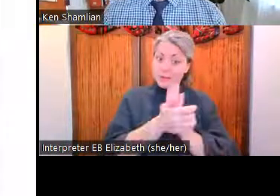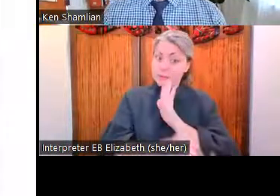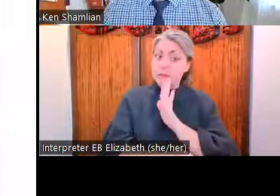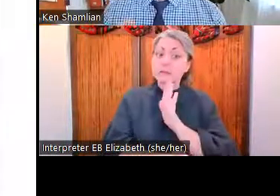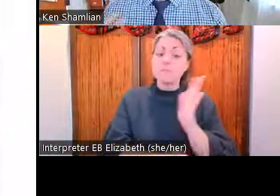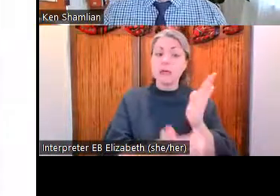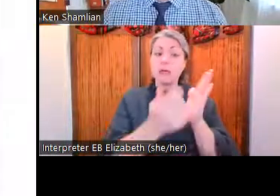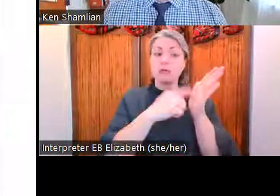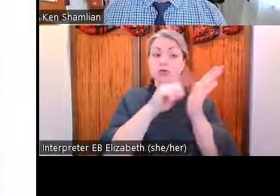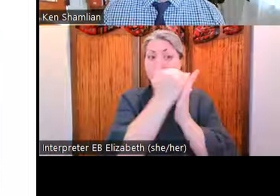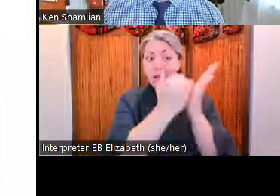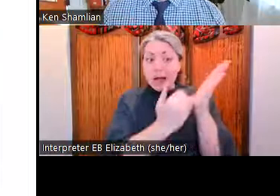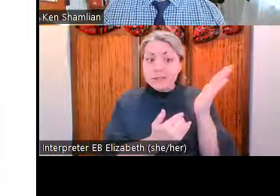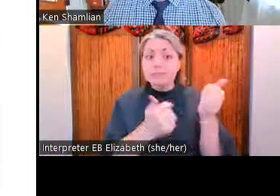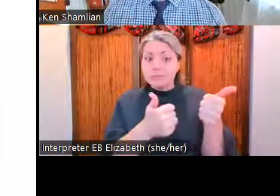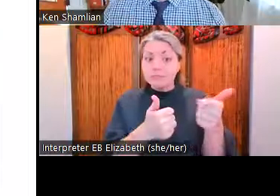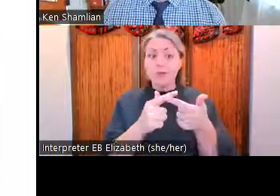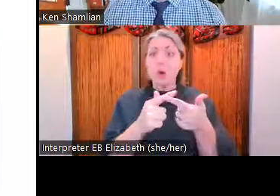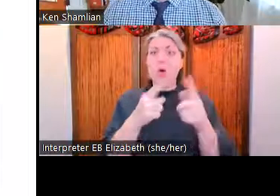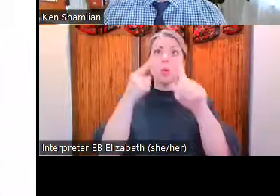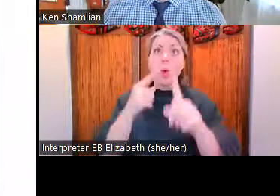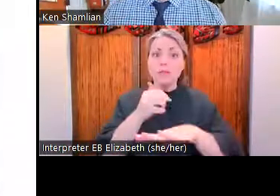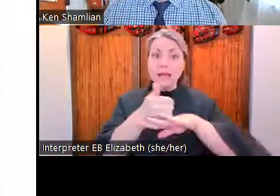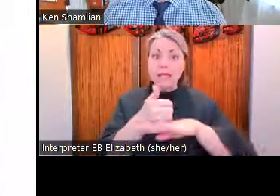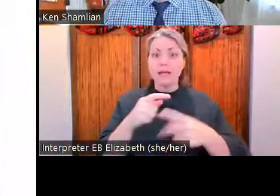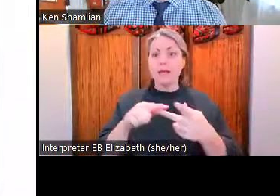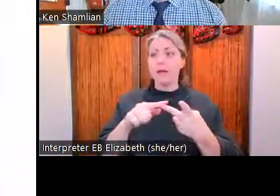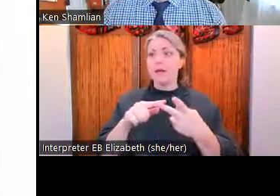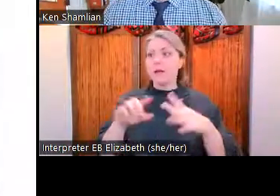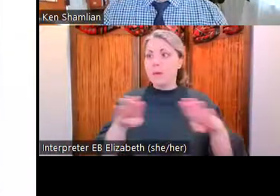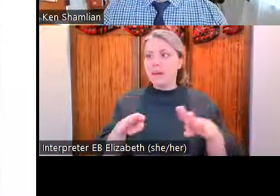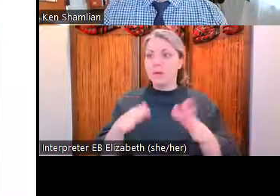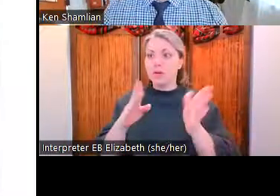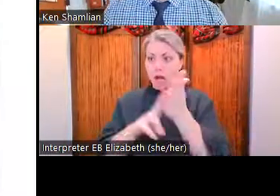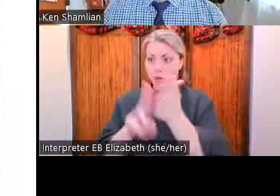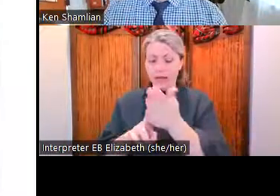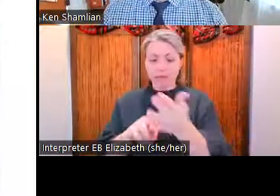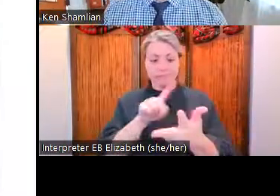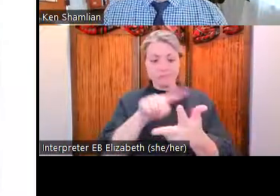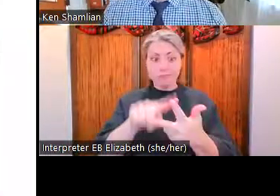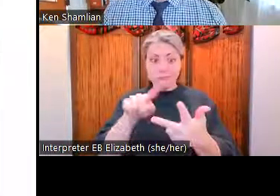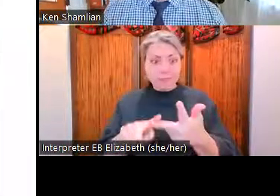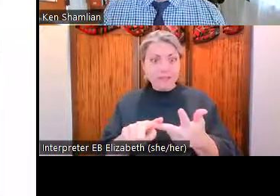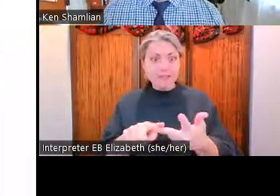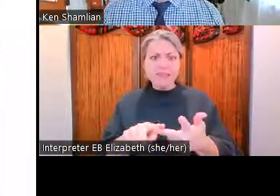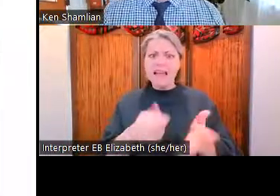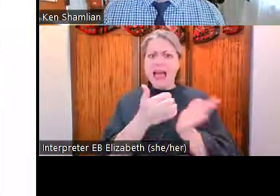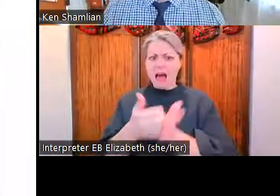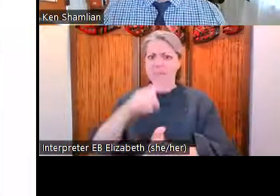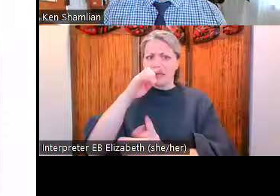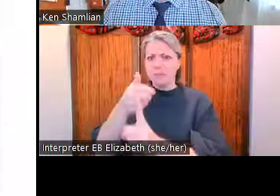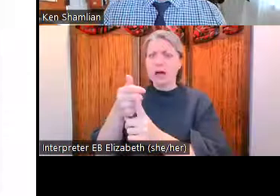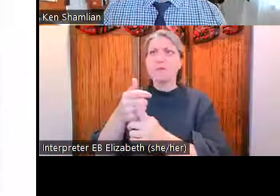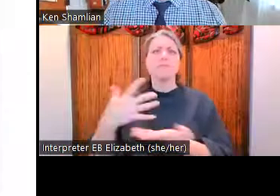checklists, strategies like goal setting or behavior contracts and other tools to help them kind of take charge of what needs to be done